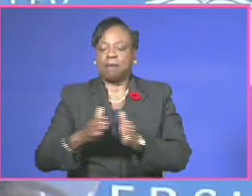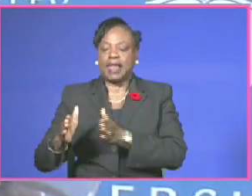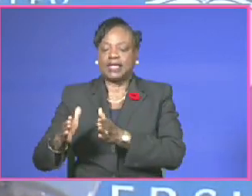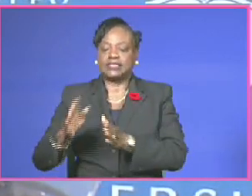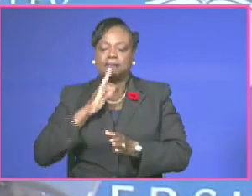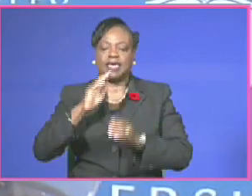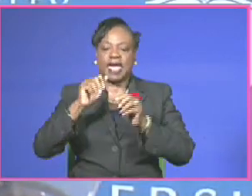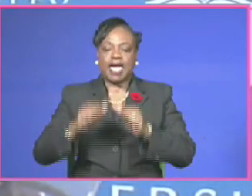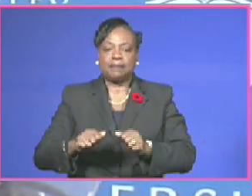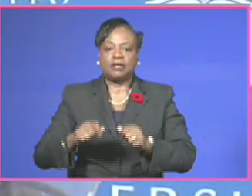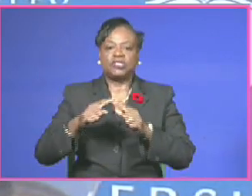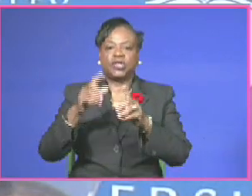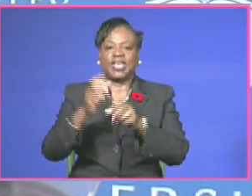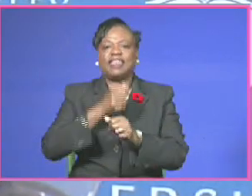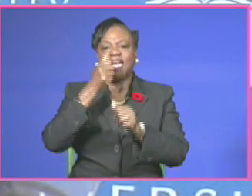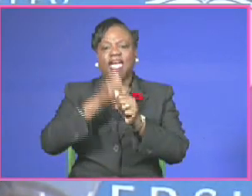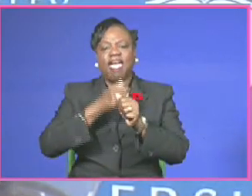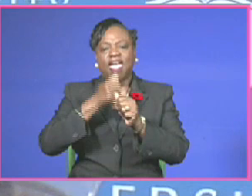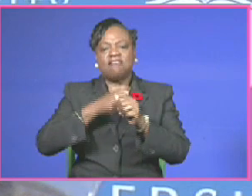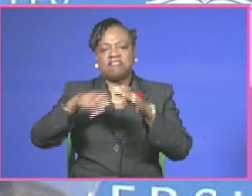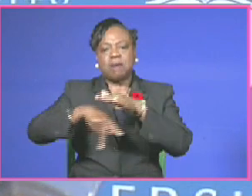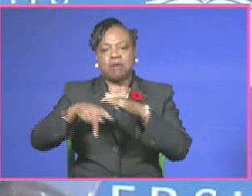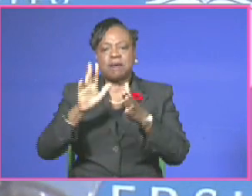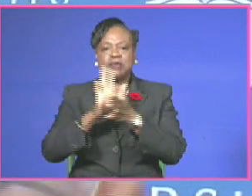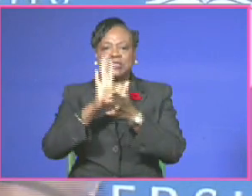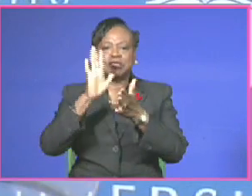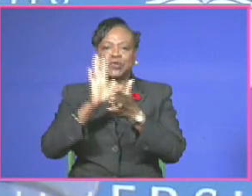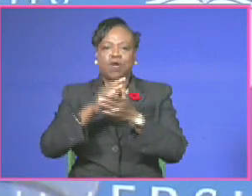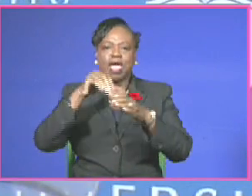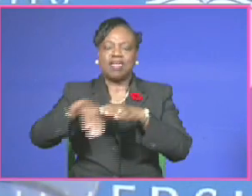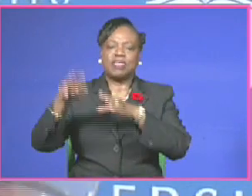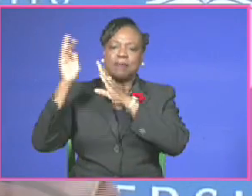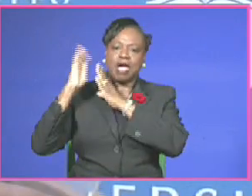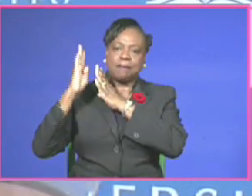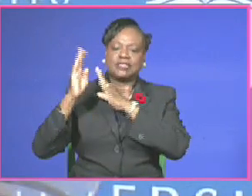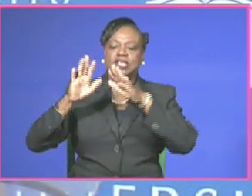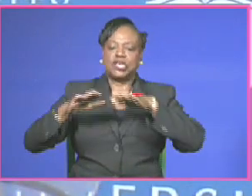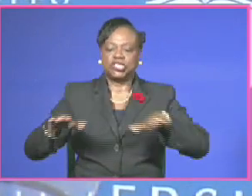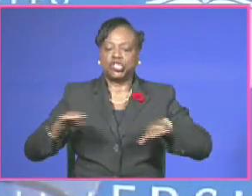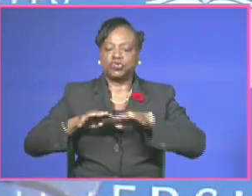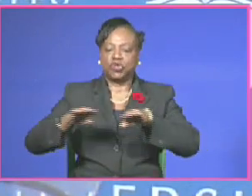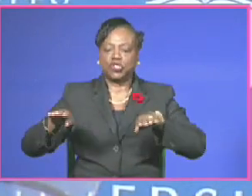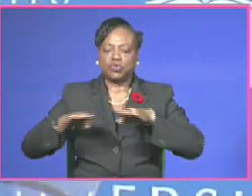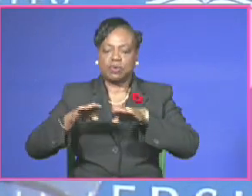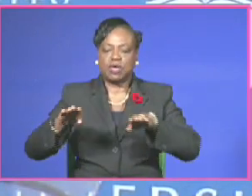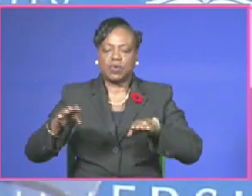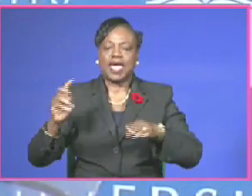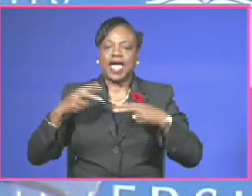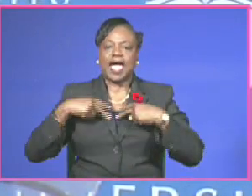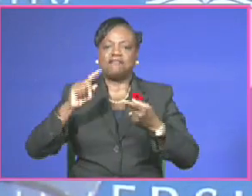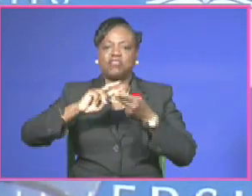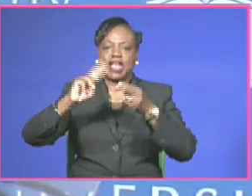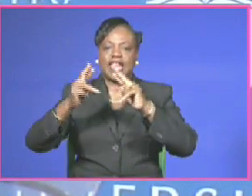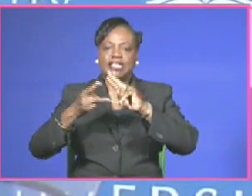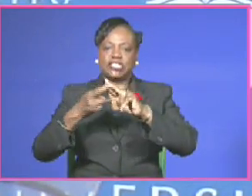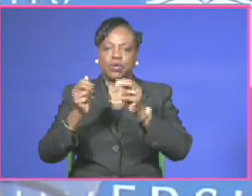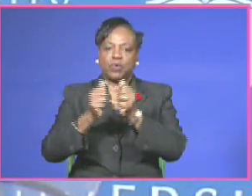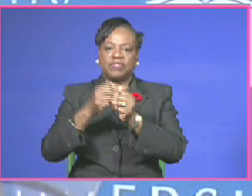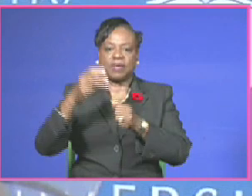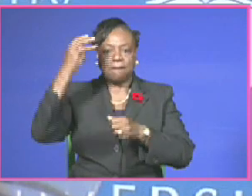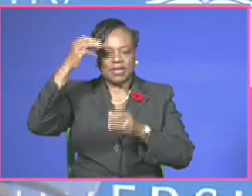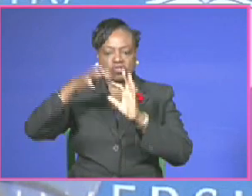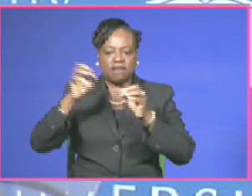able to get every primary school in the Bahamas kids swimming. And we've had a relationship with the Ministry of Education, which has been